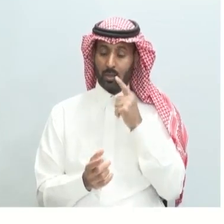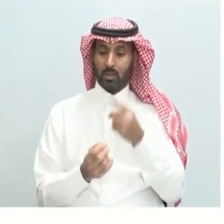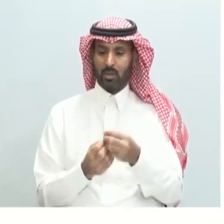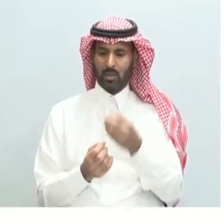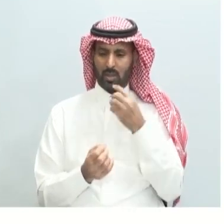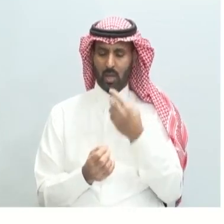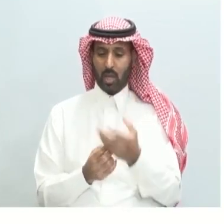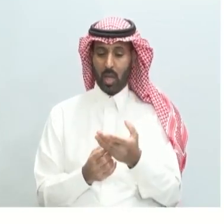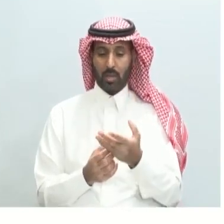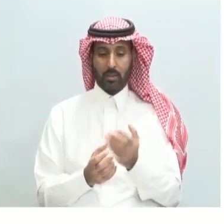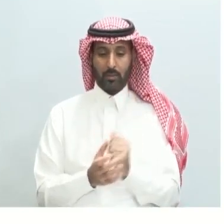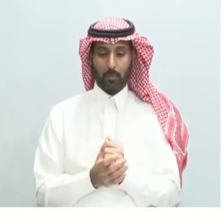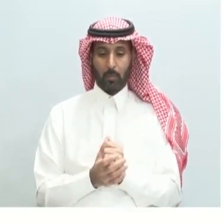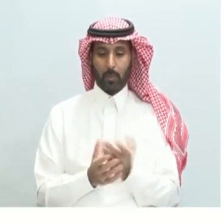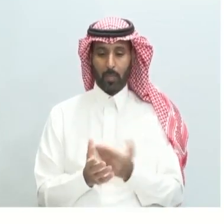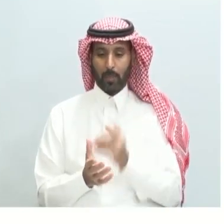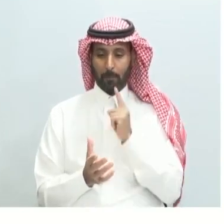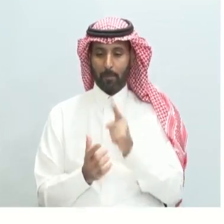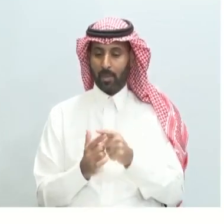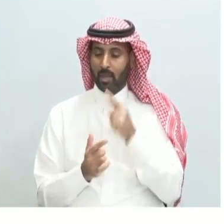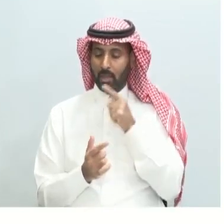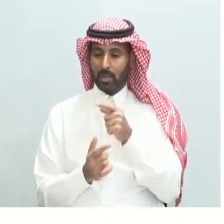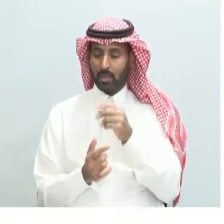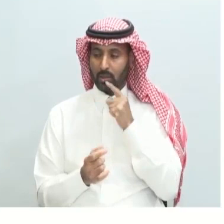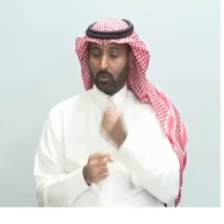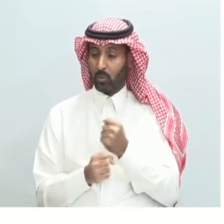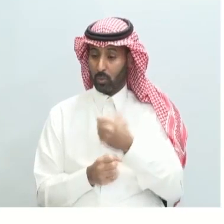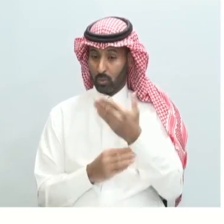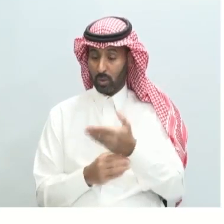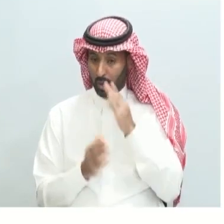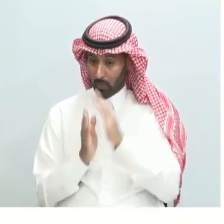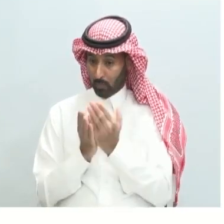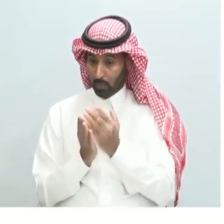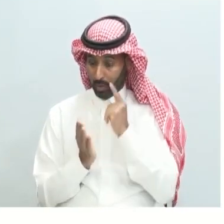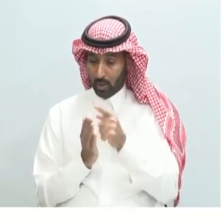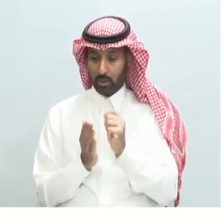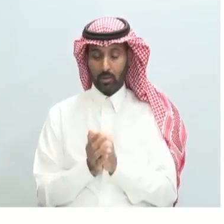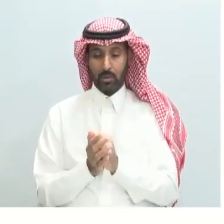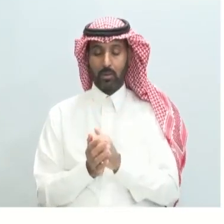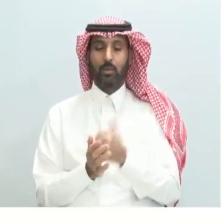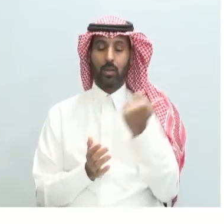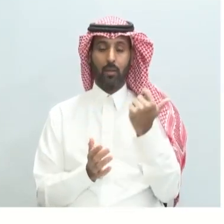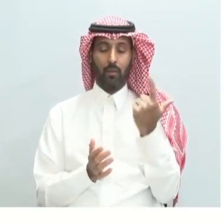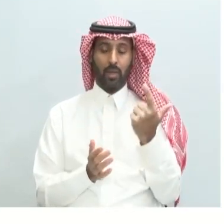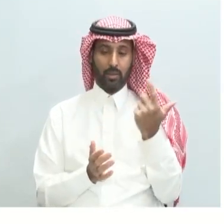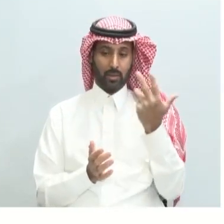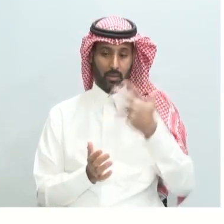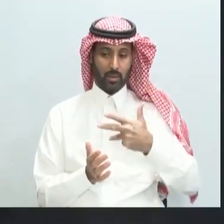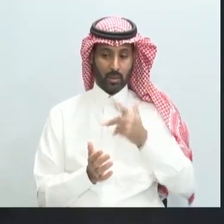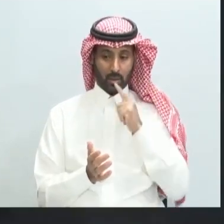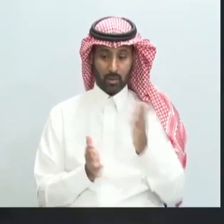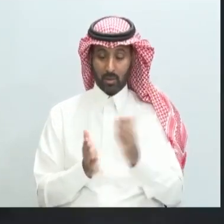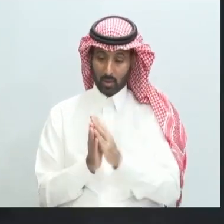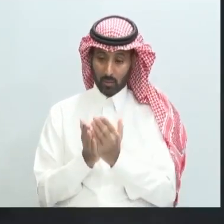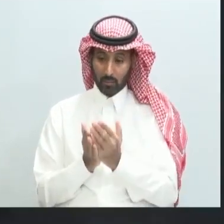and give reasons. And to do this, I would like you to open your books on page 79. I would like